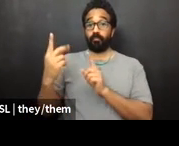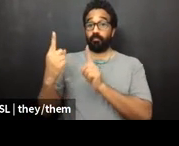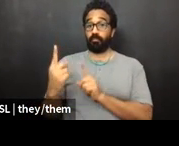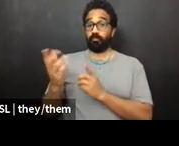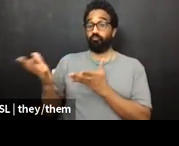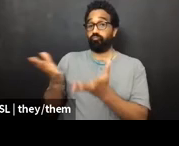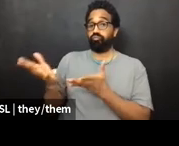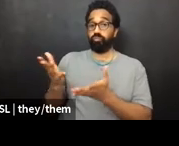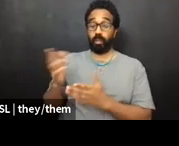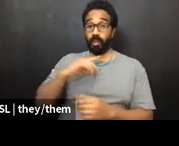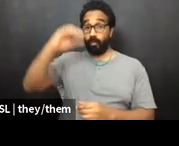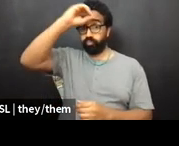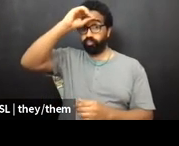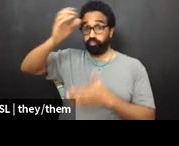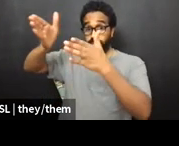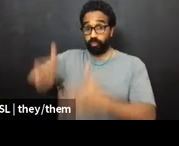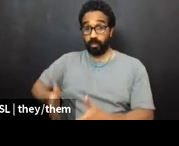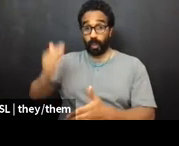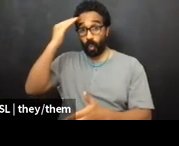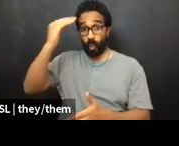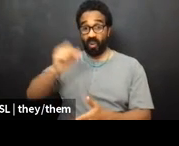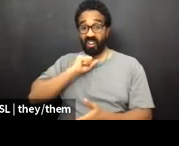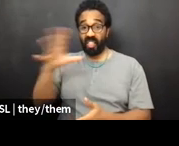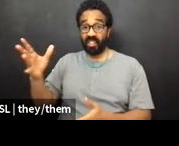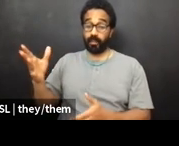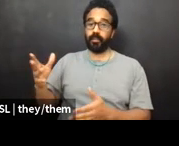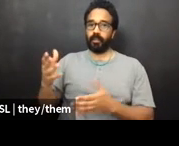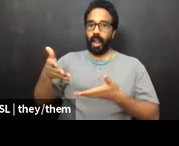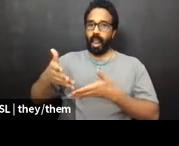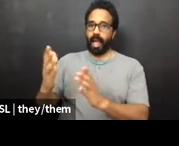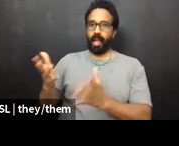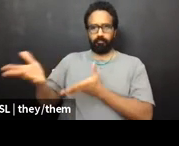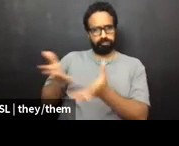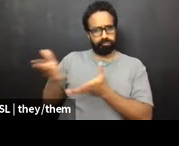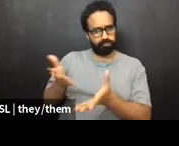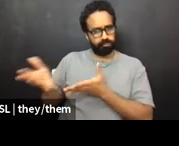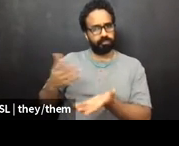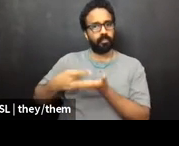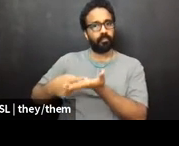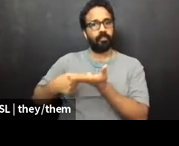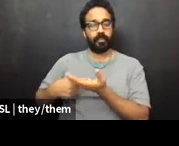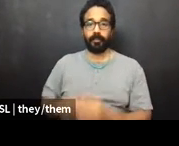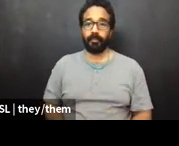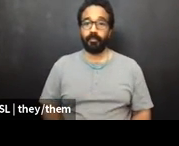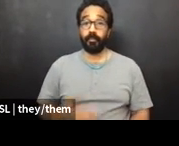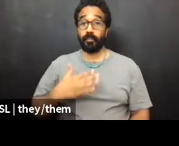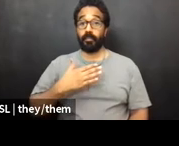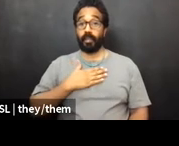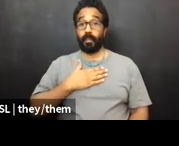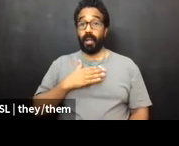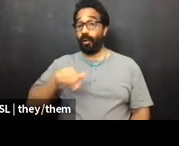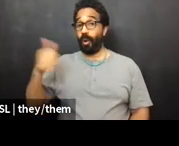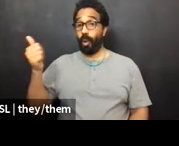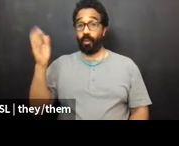you don't know anything about them. So my co-presenter and I worked on an Ocean